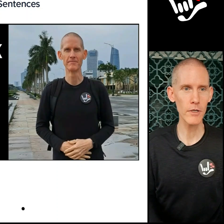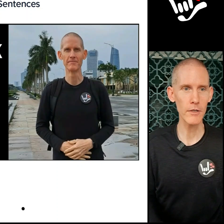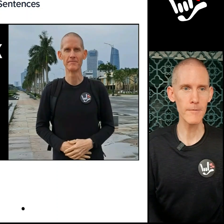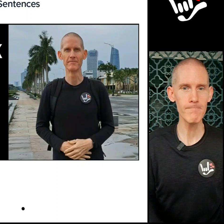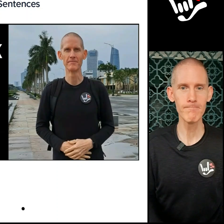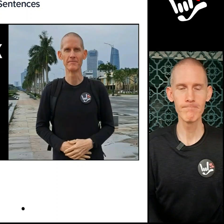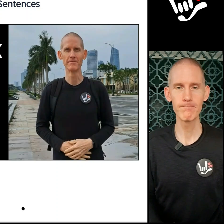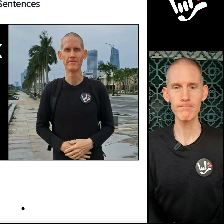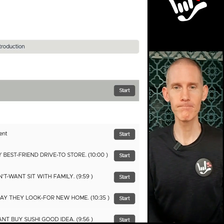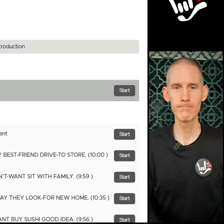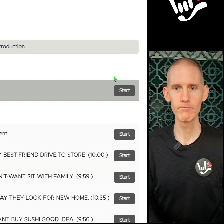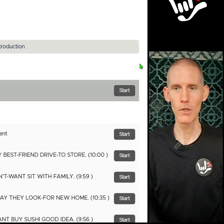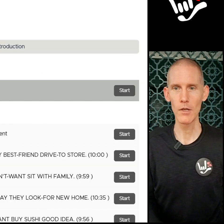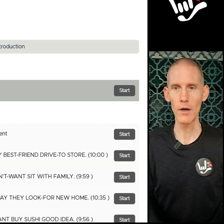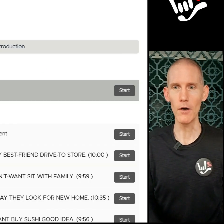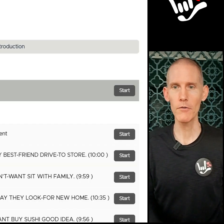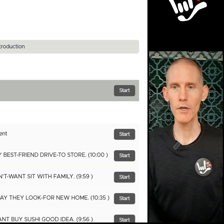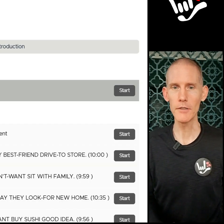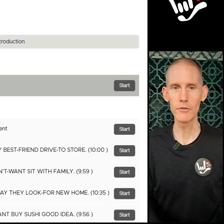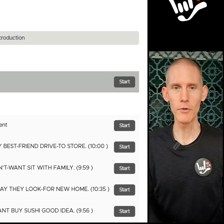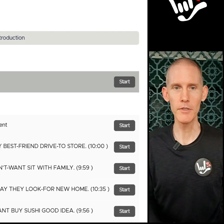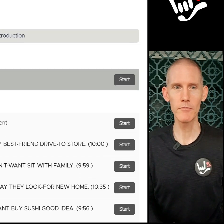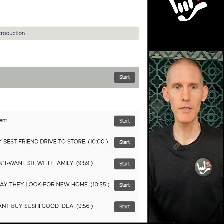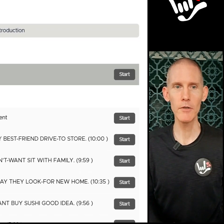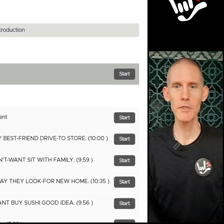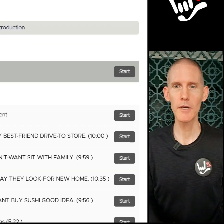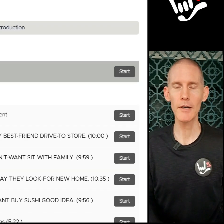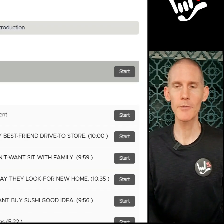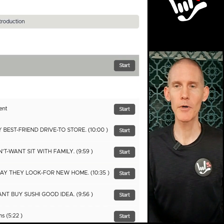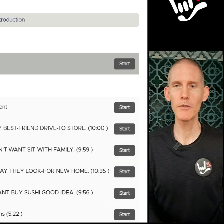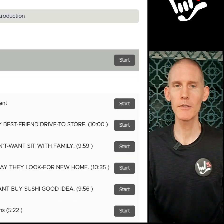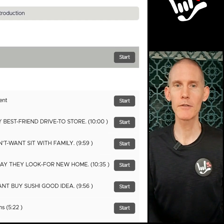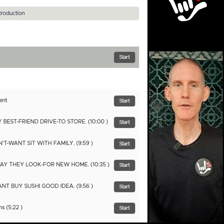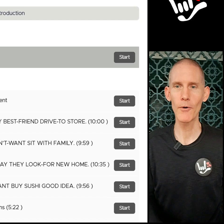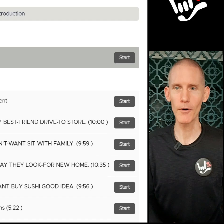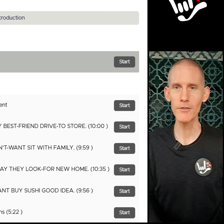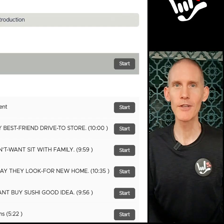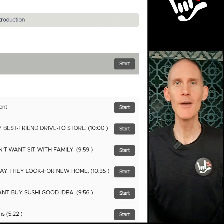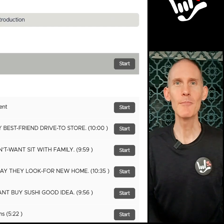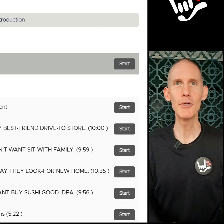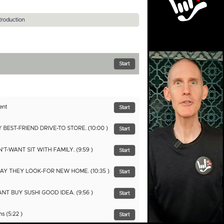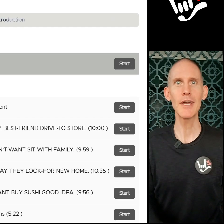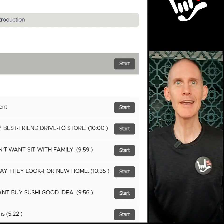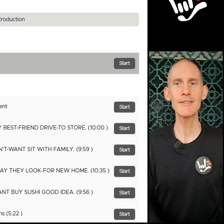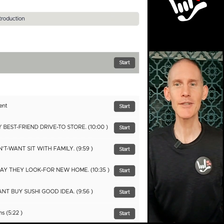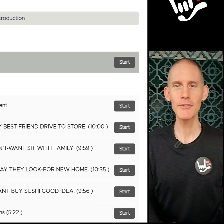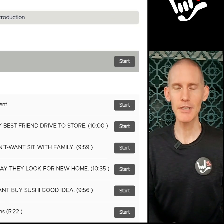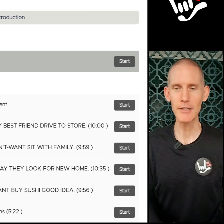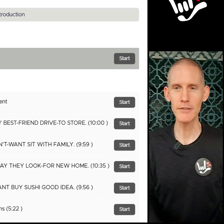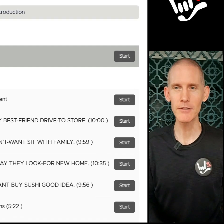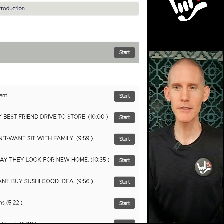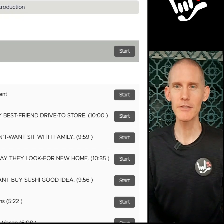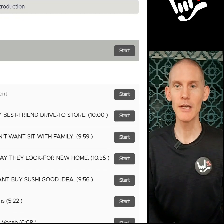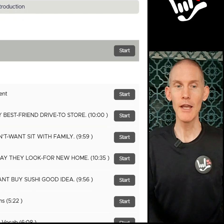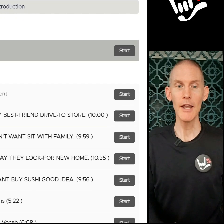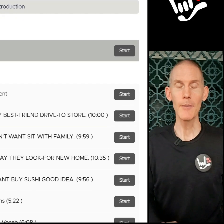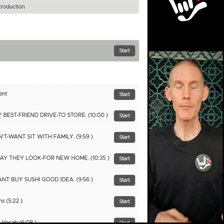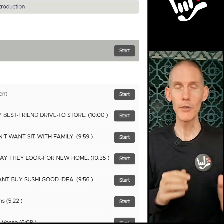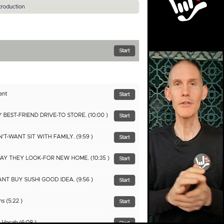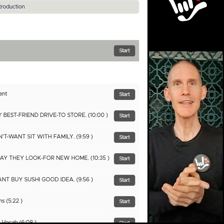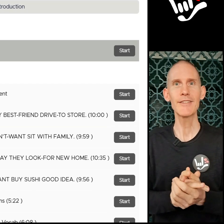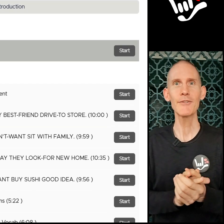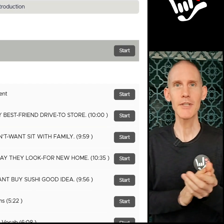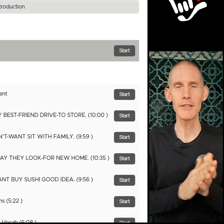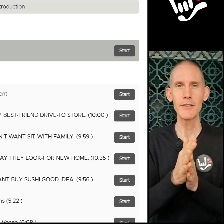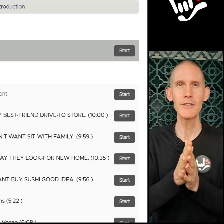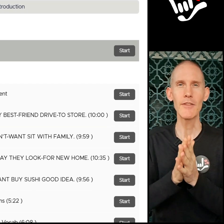course curriculum. All right, so in this video, we talked about the course, Build ASL Sentences.